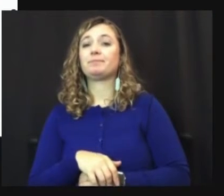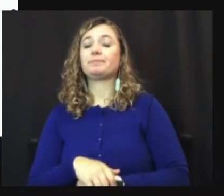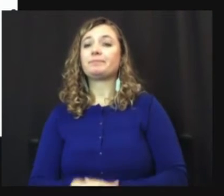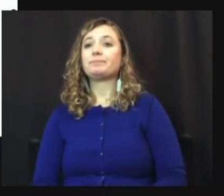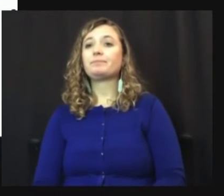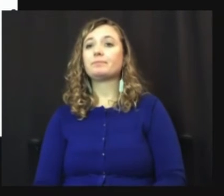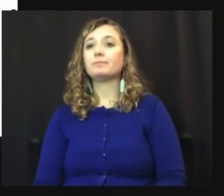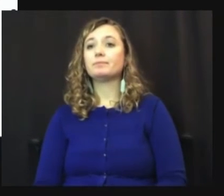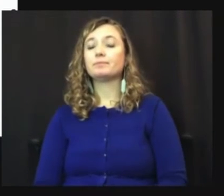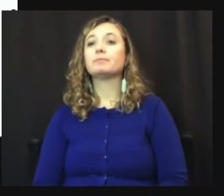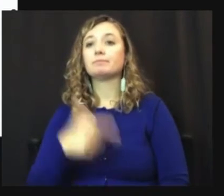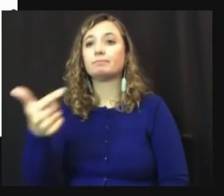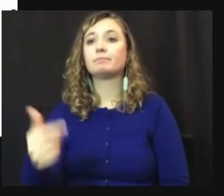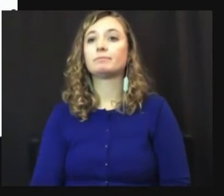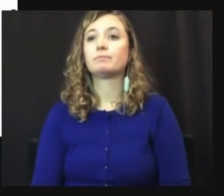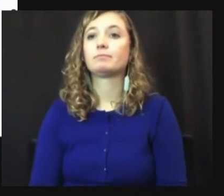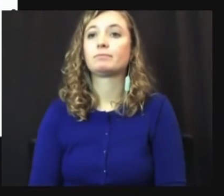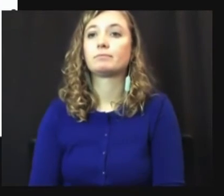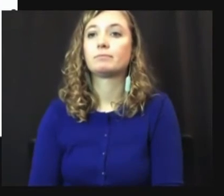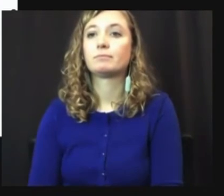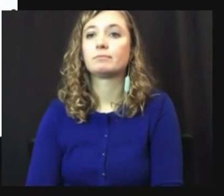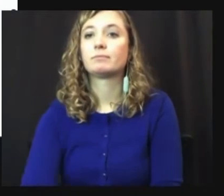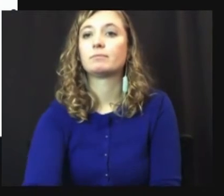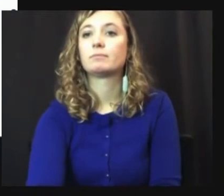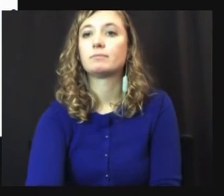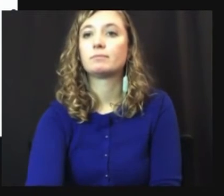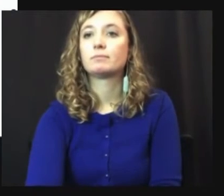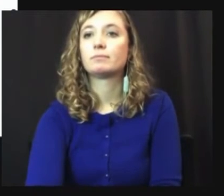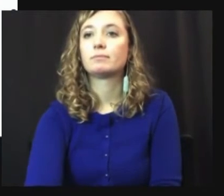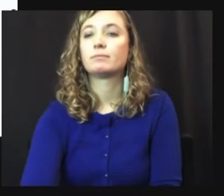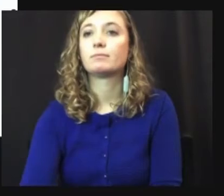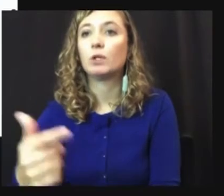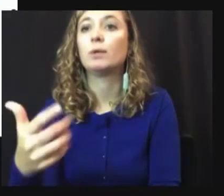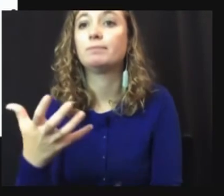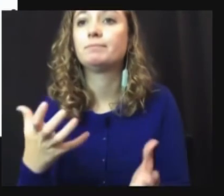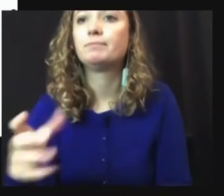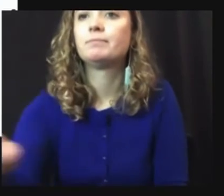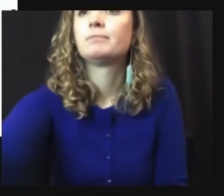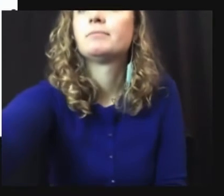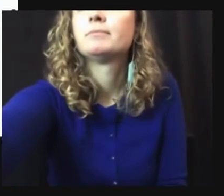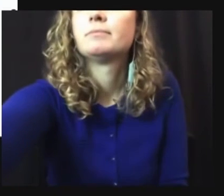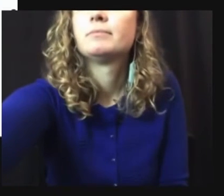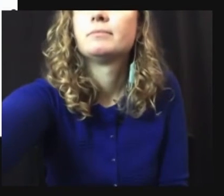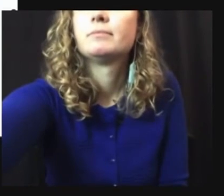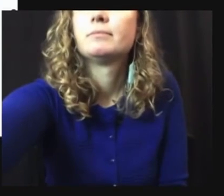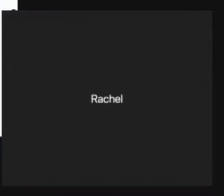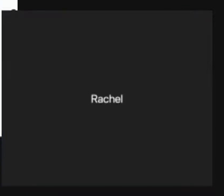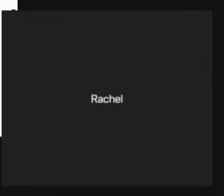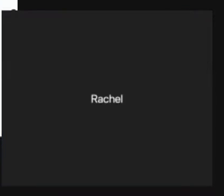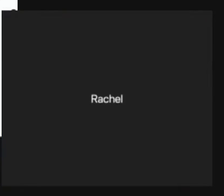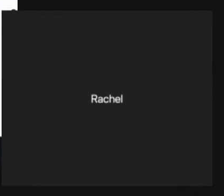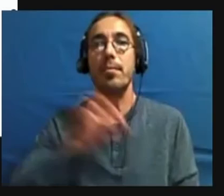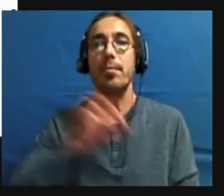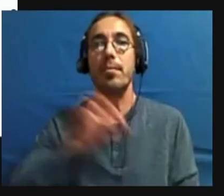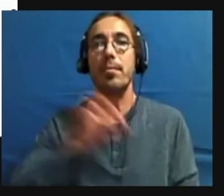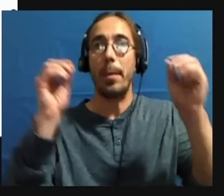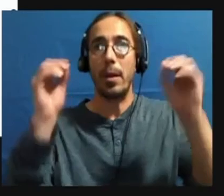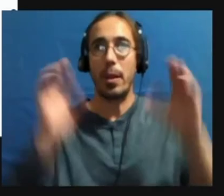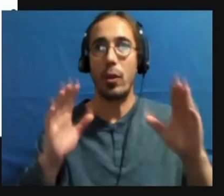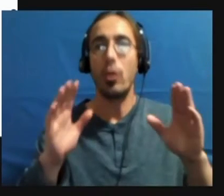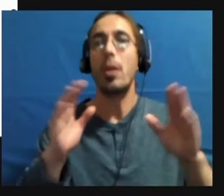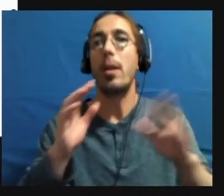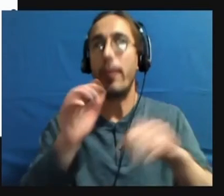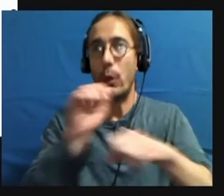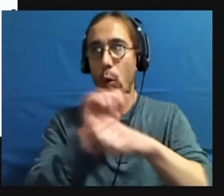I want to first name that I am not a parent. I've been an educator and I've worked with students across all